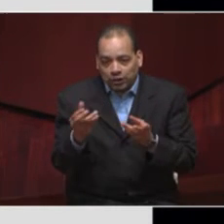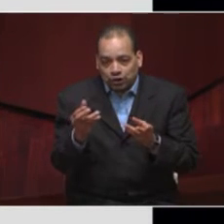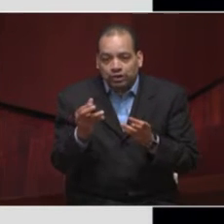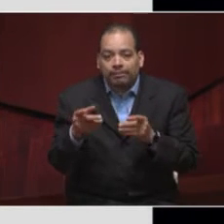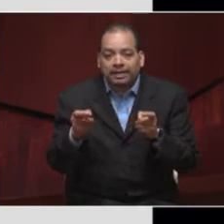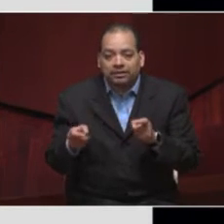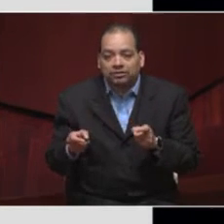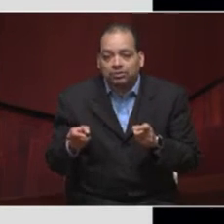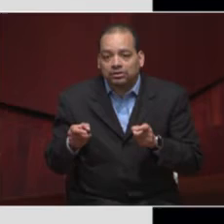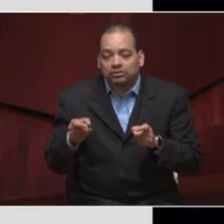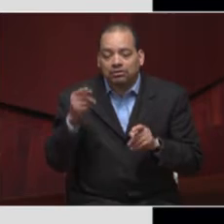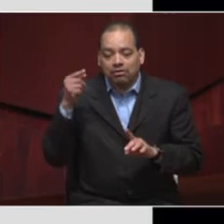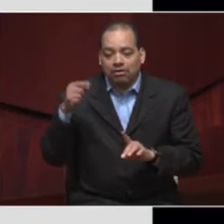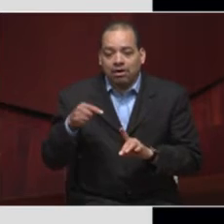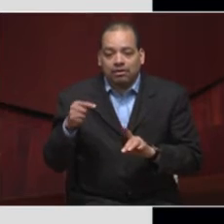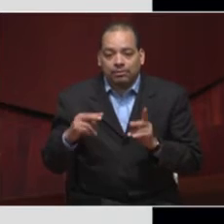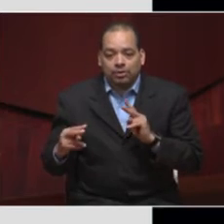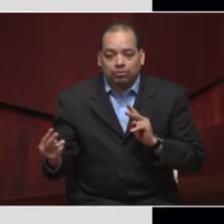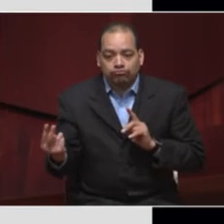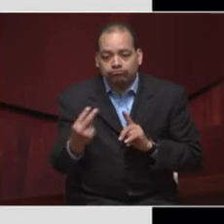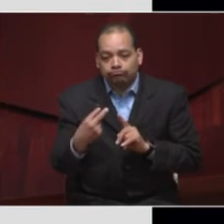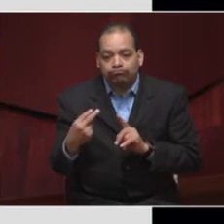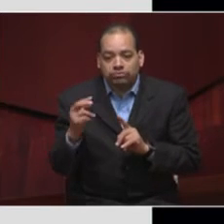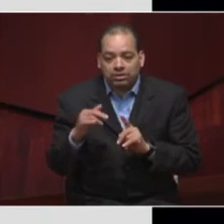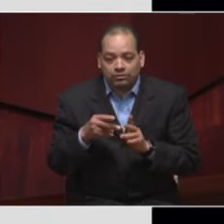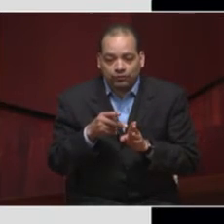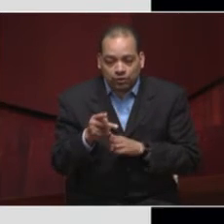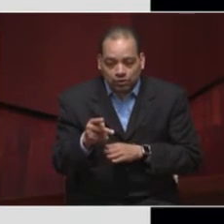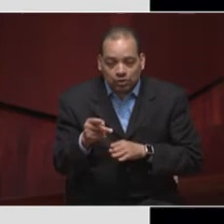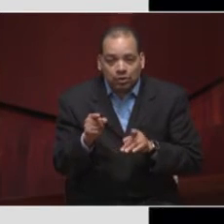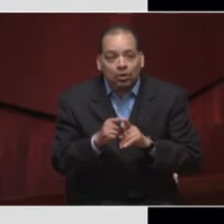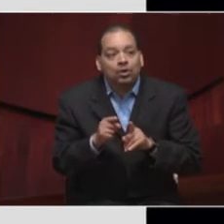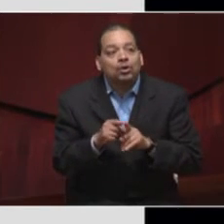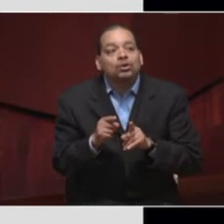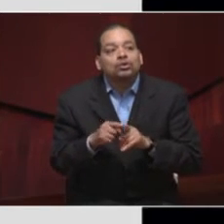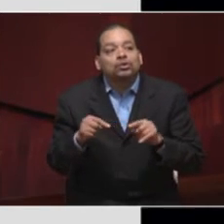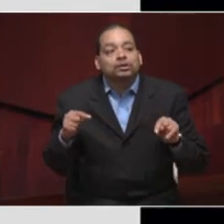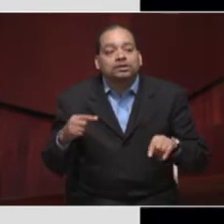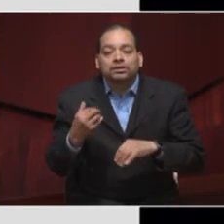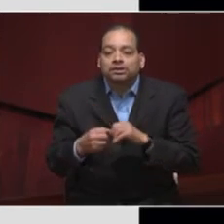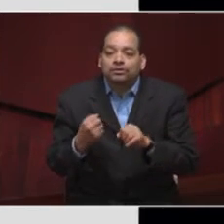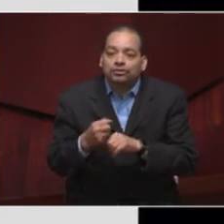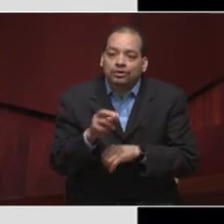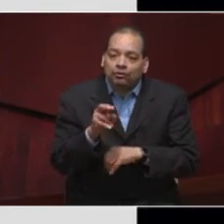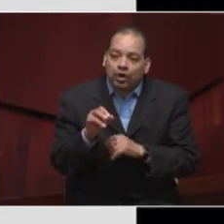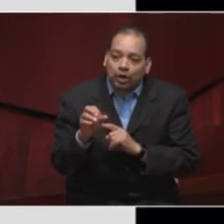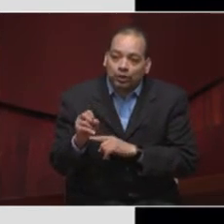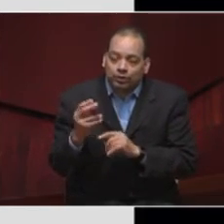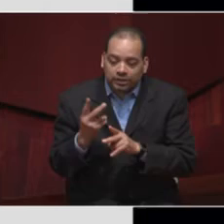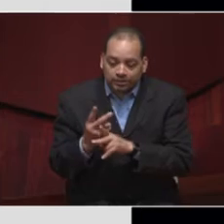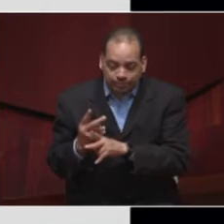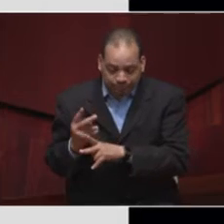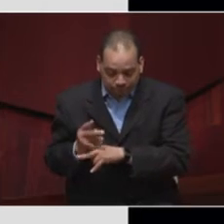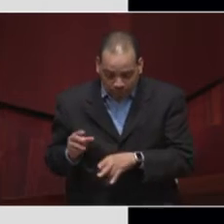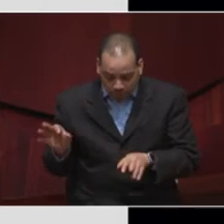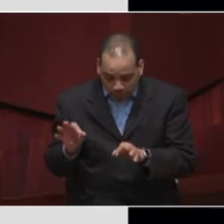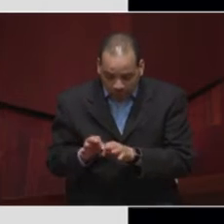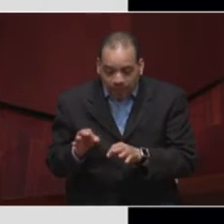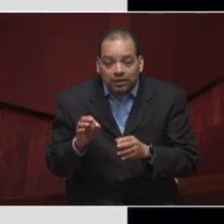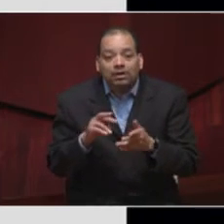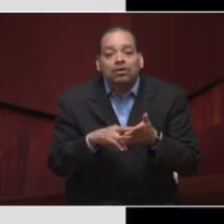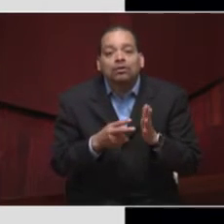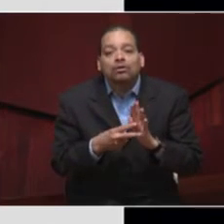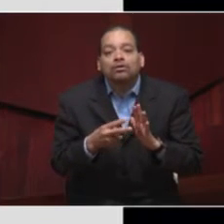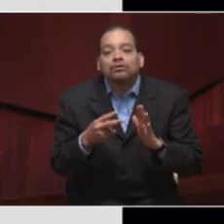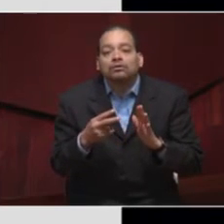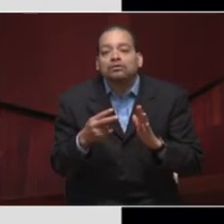groundwork for that. It incorporates 21st century record keeping, some of the things that we've been talking about in the Management Government Records Directive, moving us